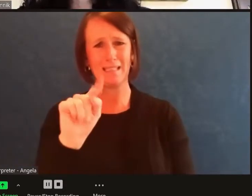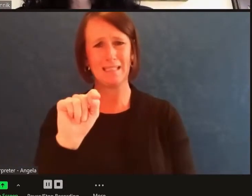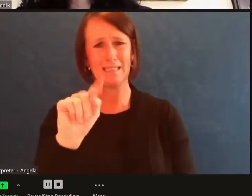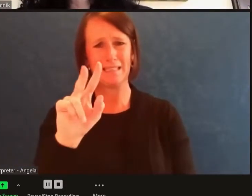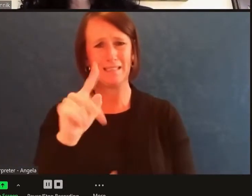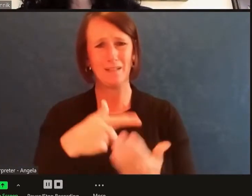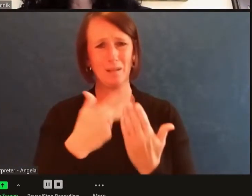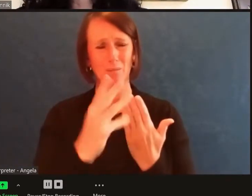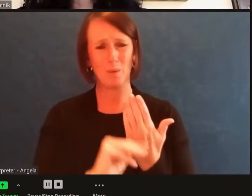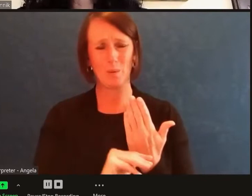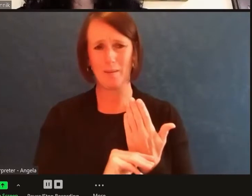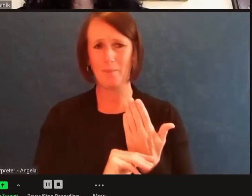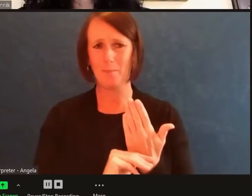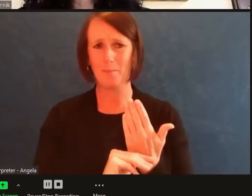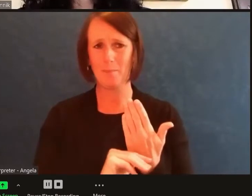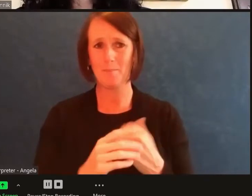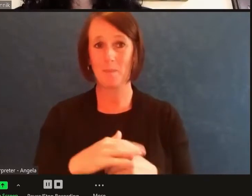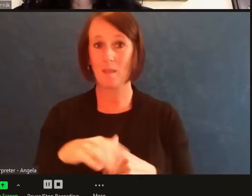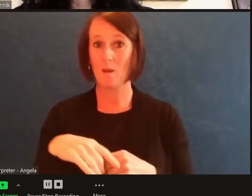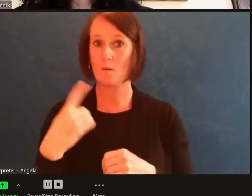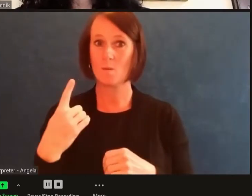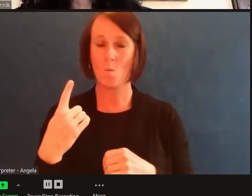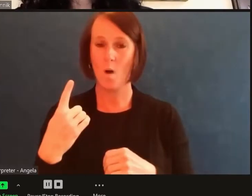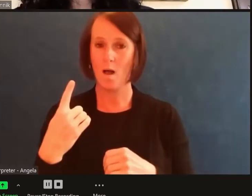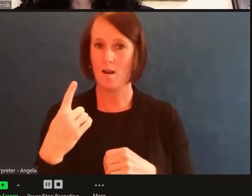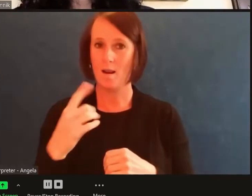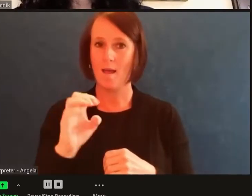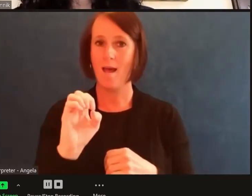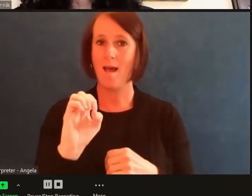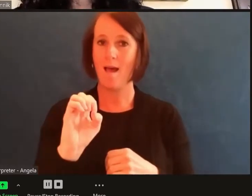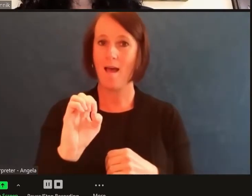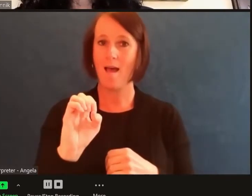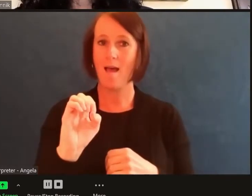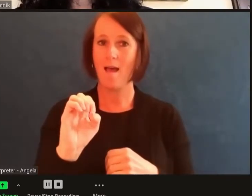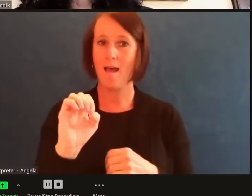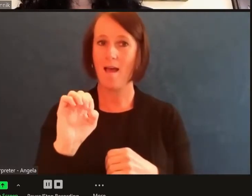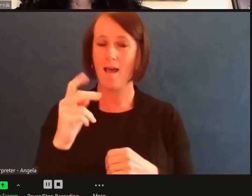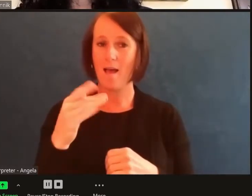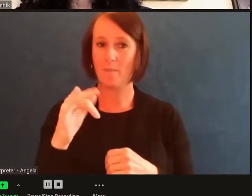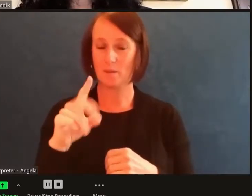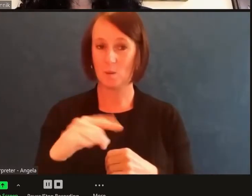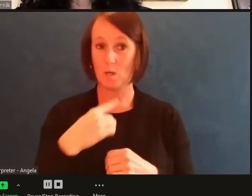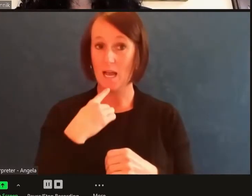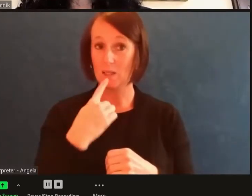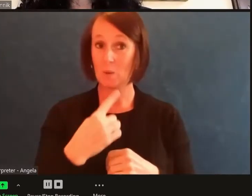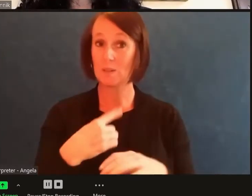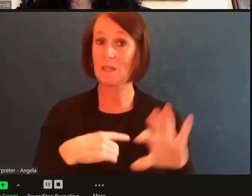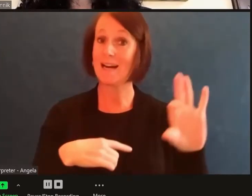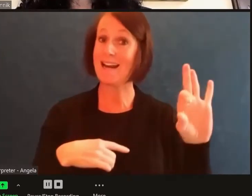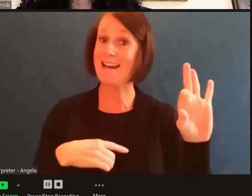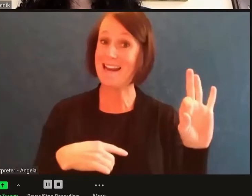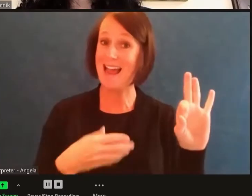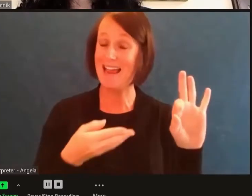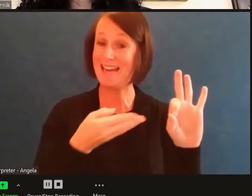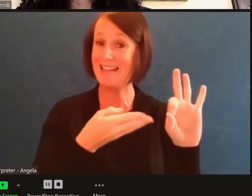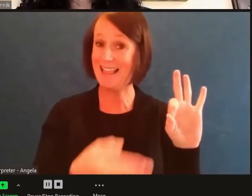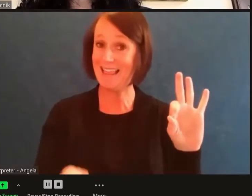be quiet because there's one episode I told my wife 9 distinct changes and things that were going to happen in the plot, right